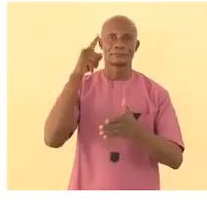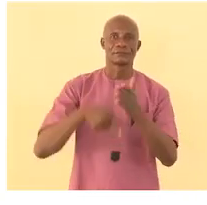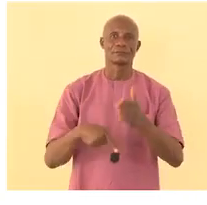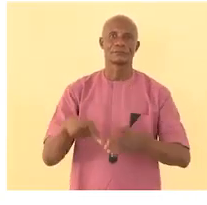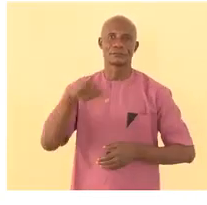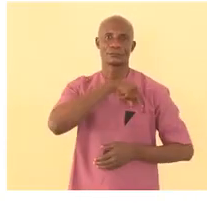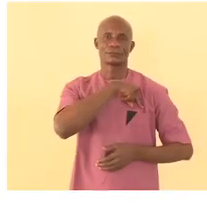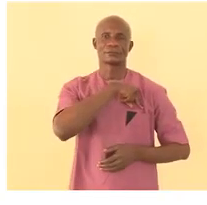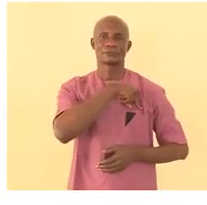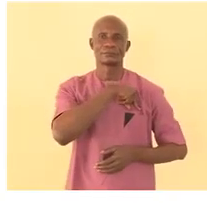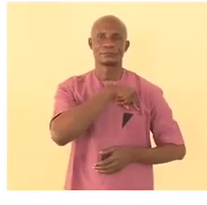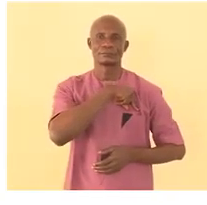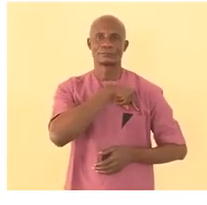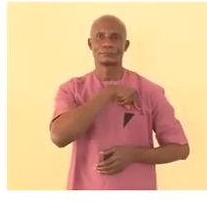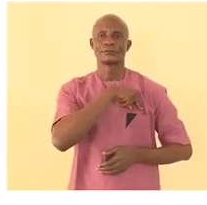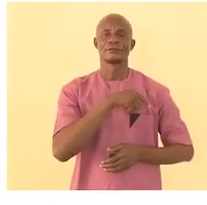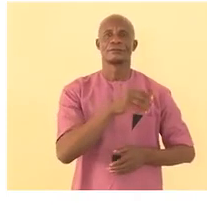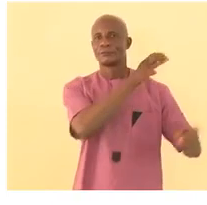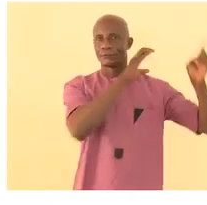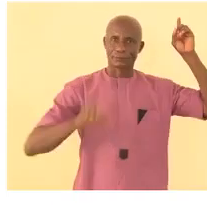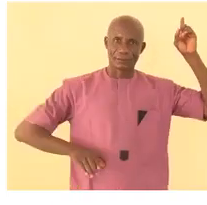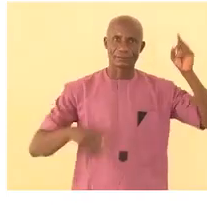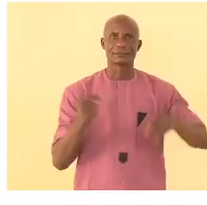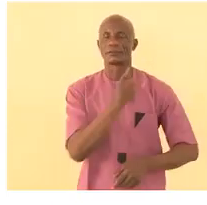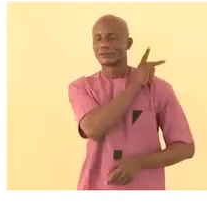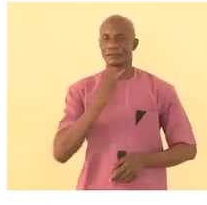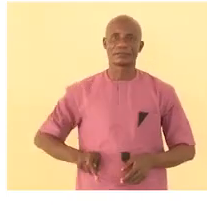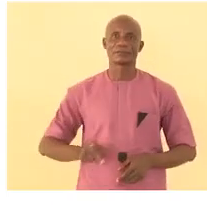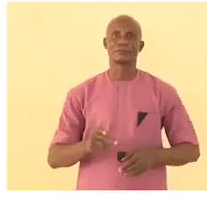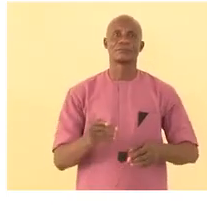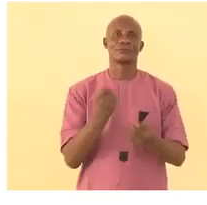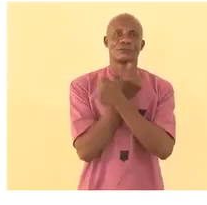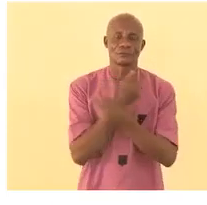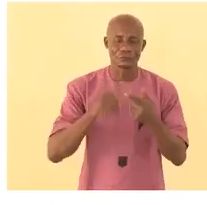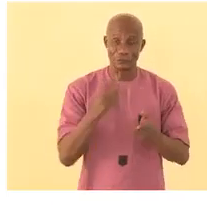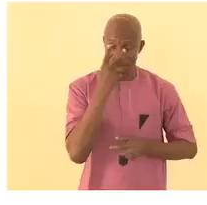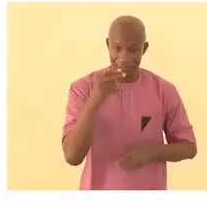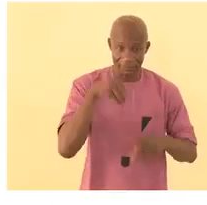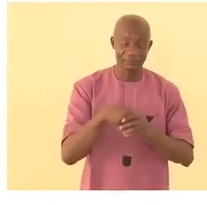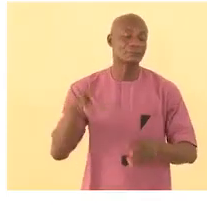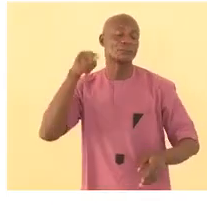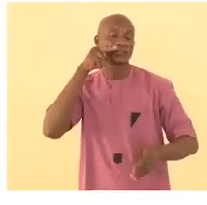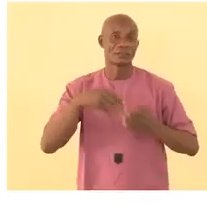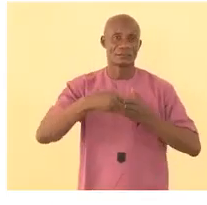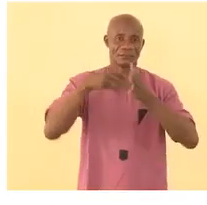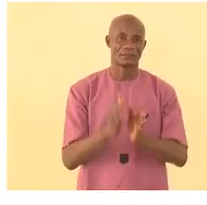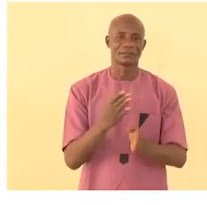What qualities of Christ, the King, would you love to see in Nigerian leaders and